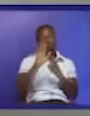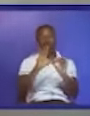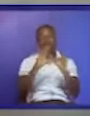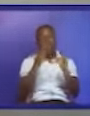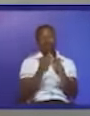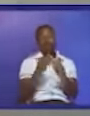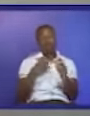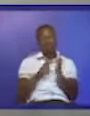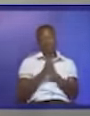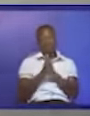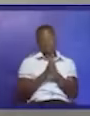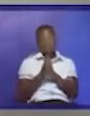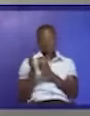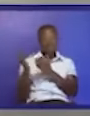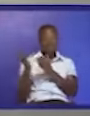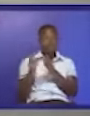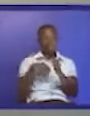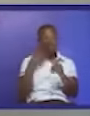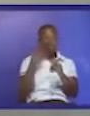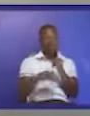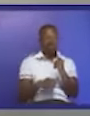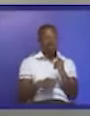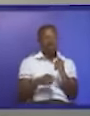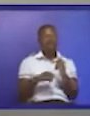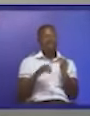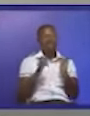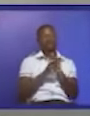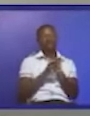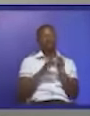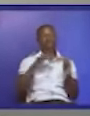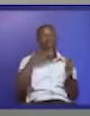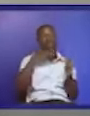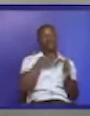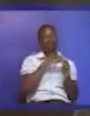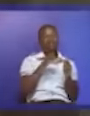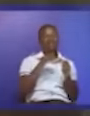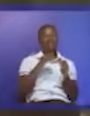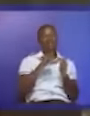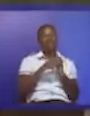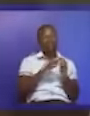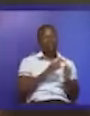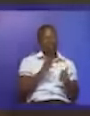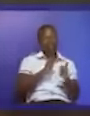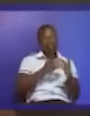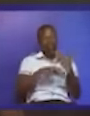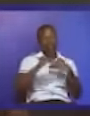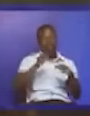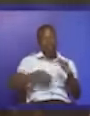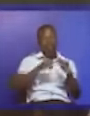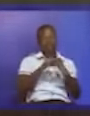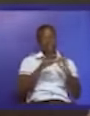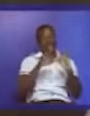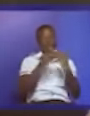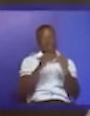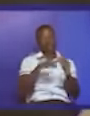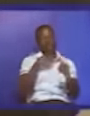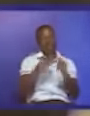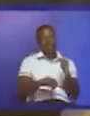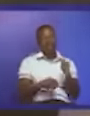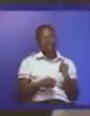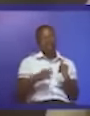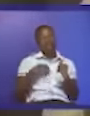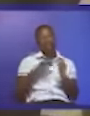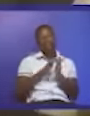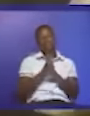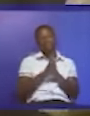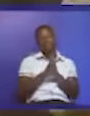It's my desire to end this plague of barrenness among women in the family. It's my desire to end this plague